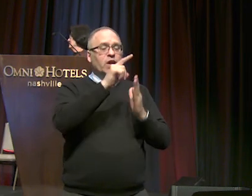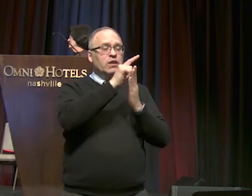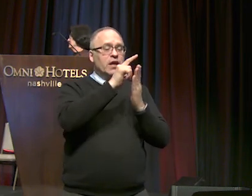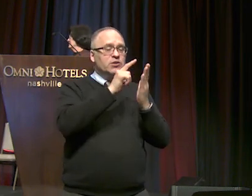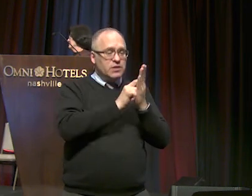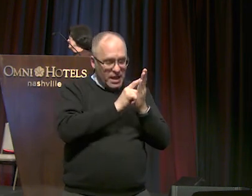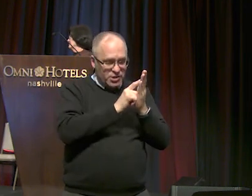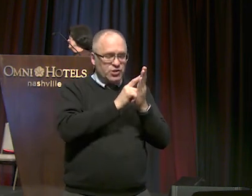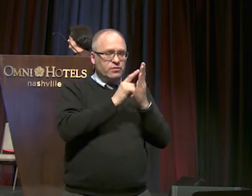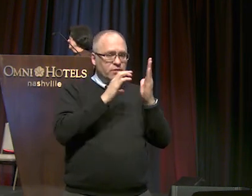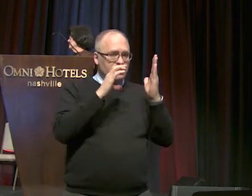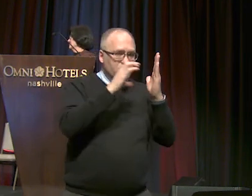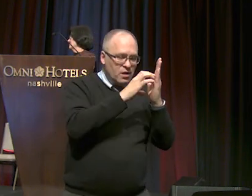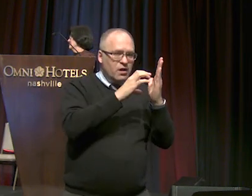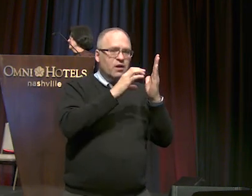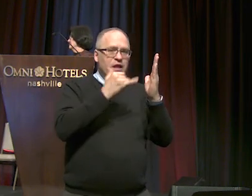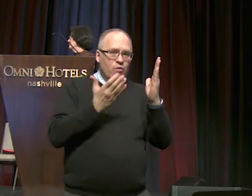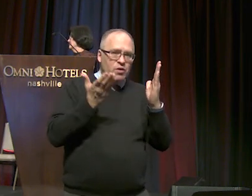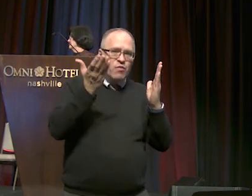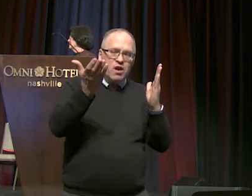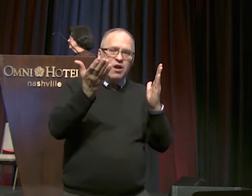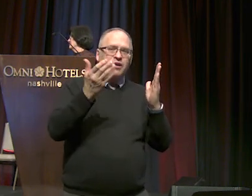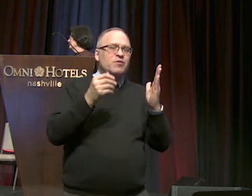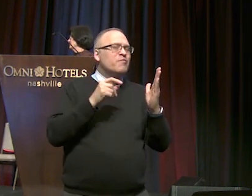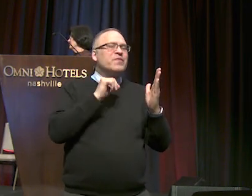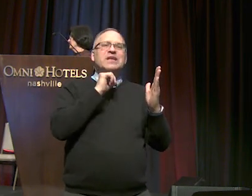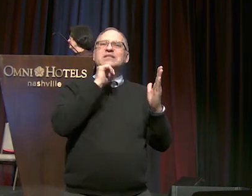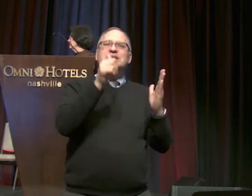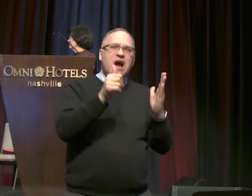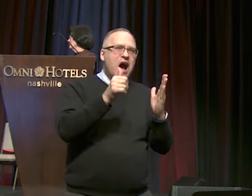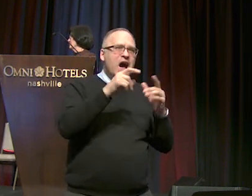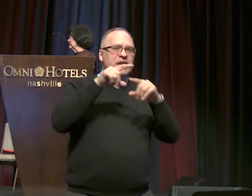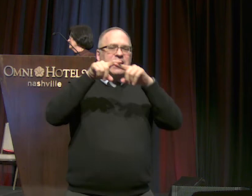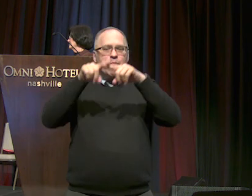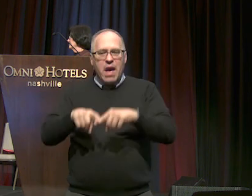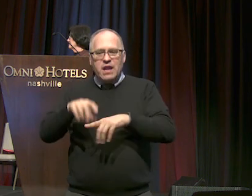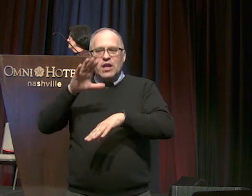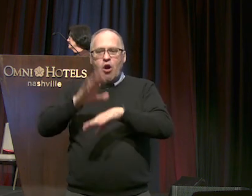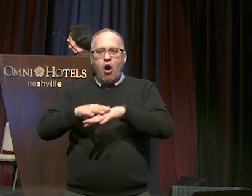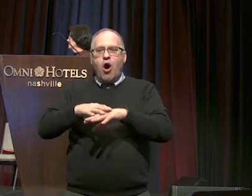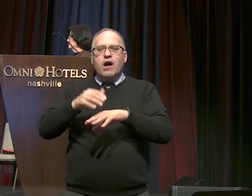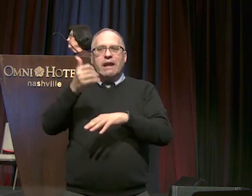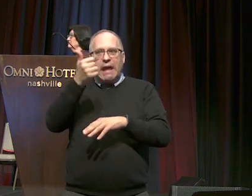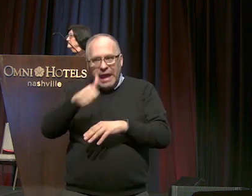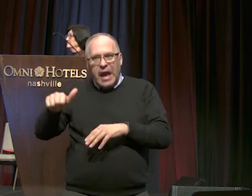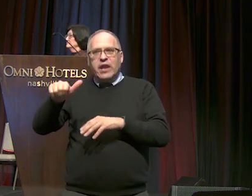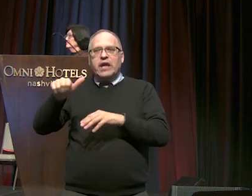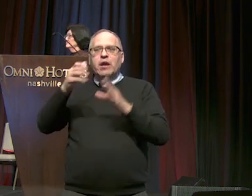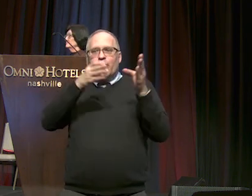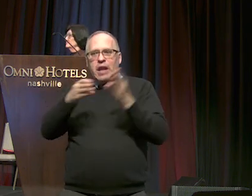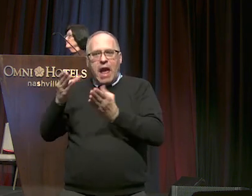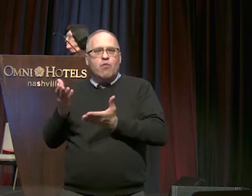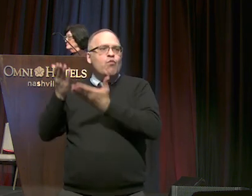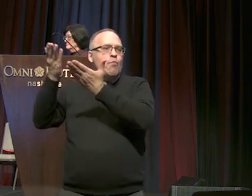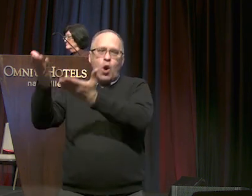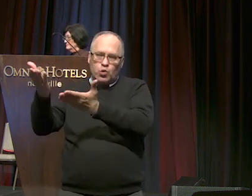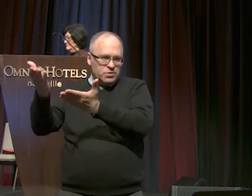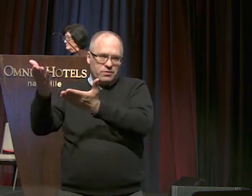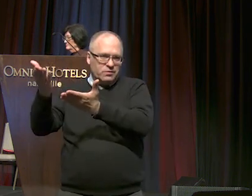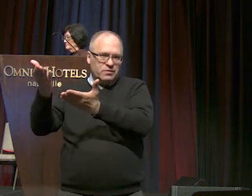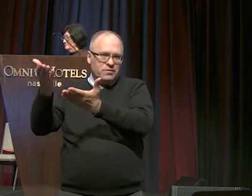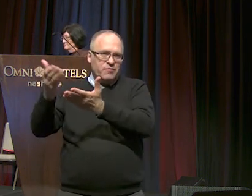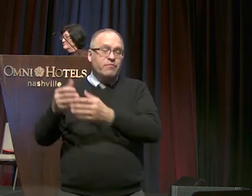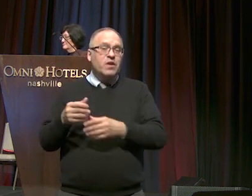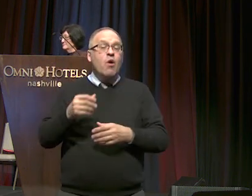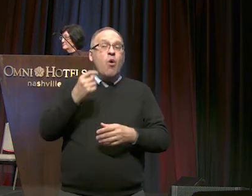legislation is not dependent upon any other proposal. Now, in particular, the